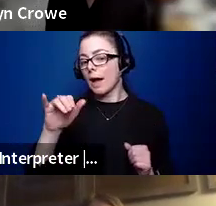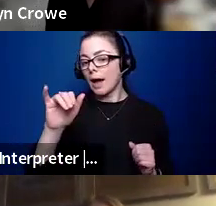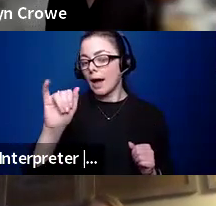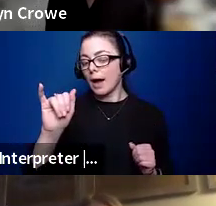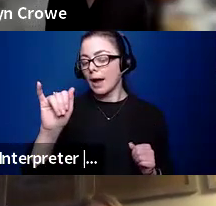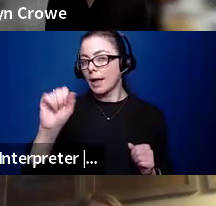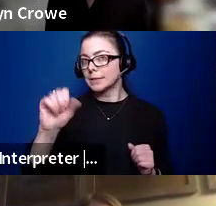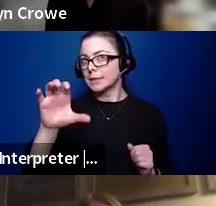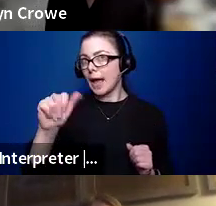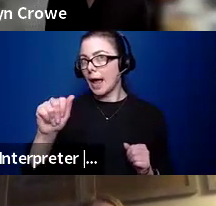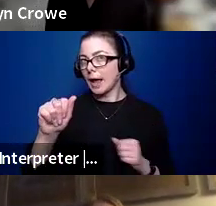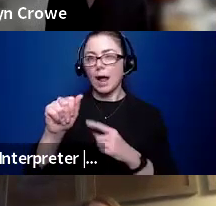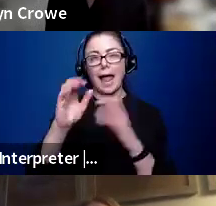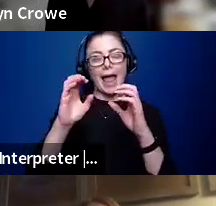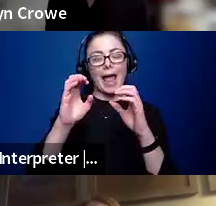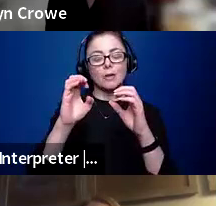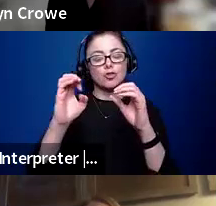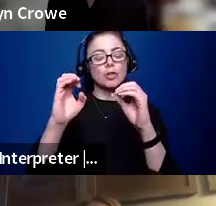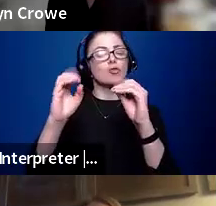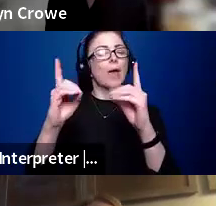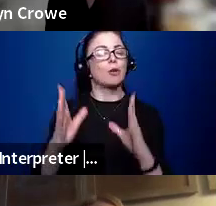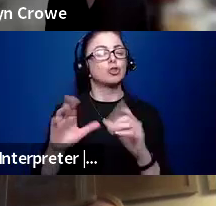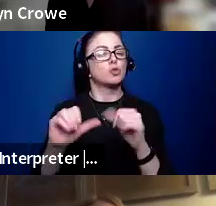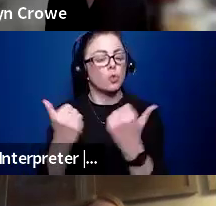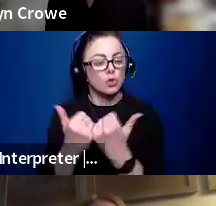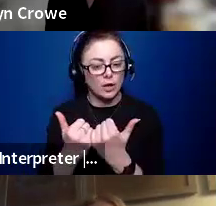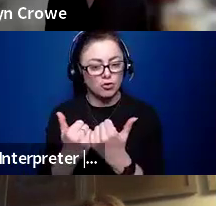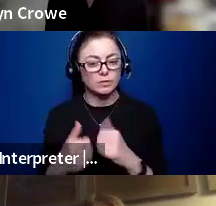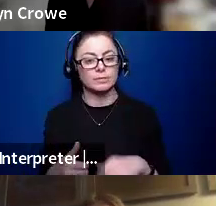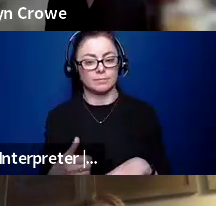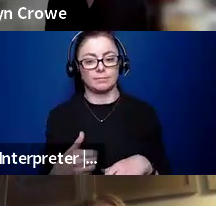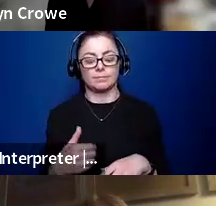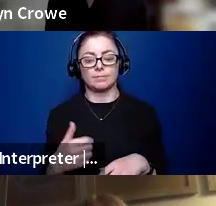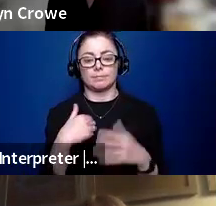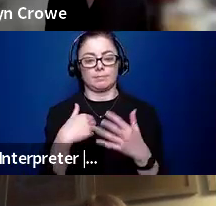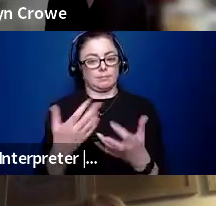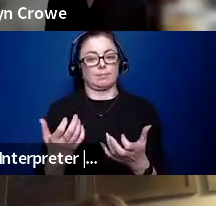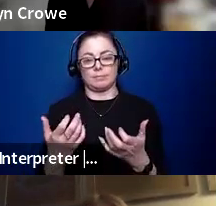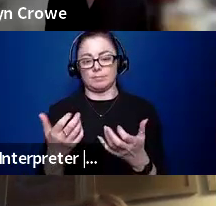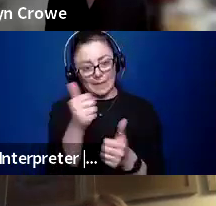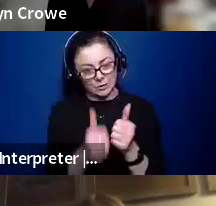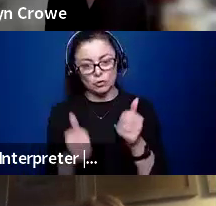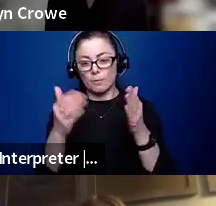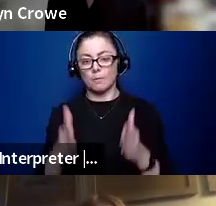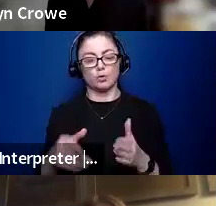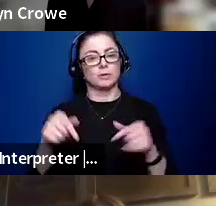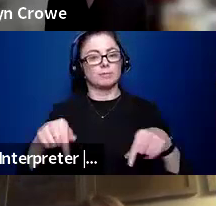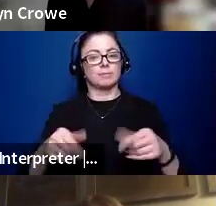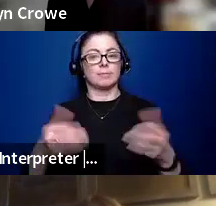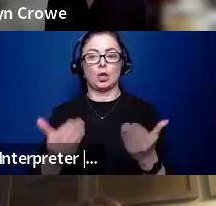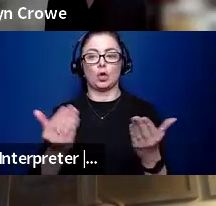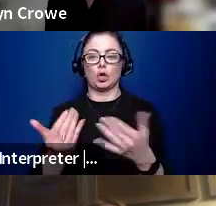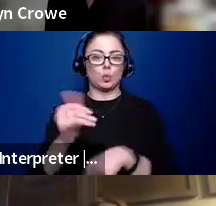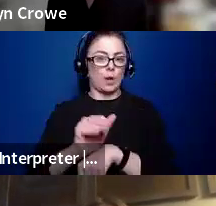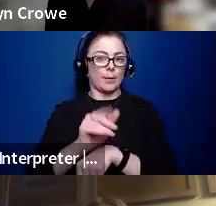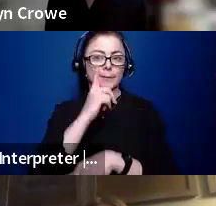Educators Association. And I would just like to call to action every single person here on this call